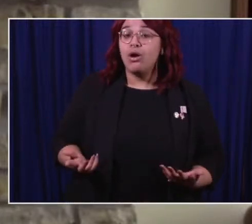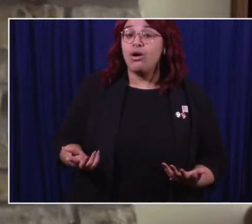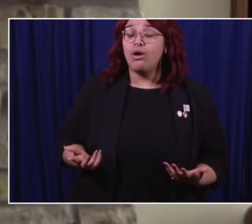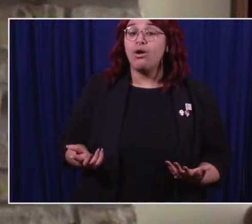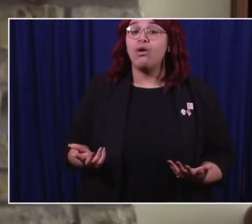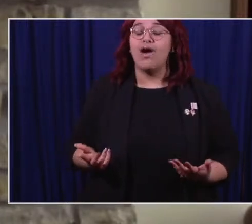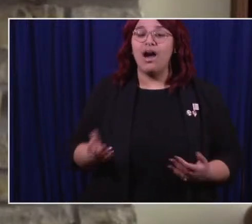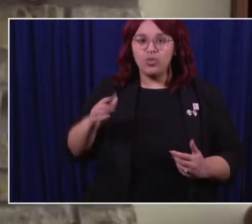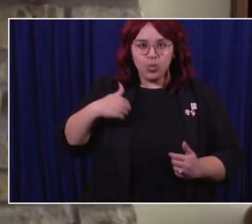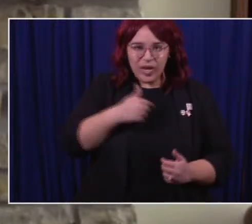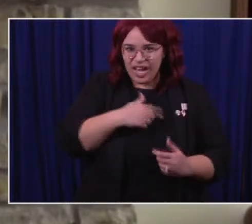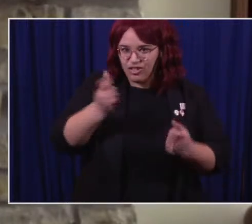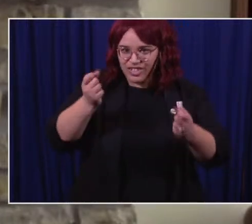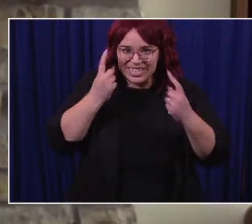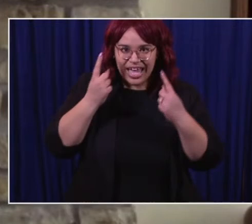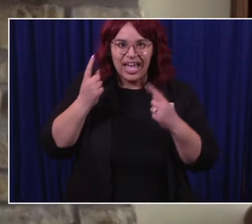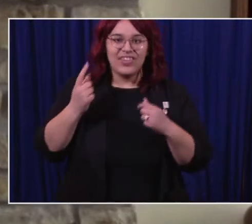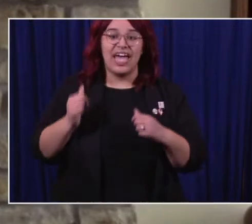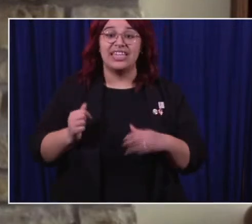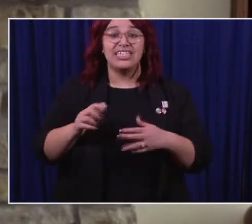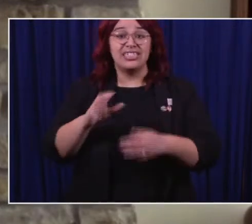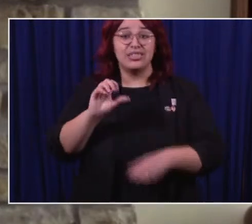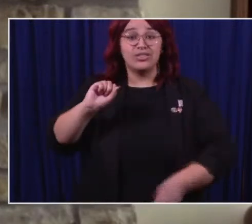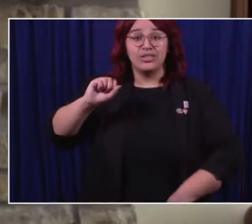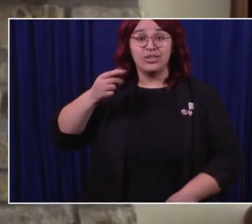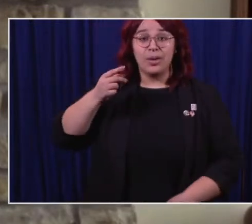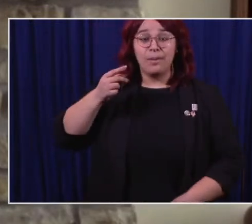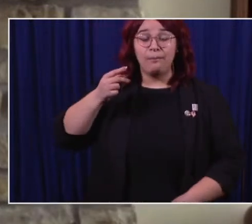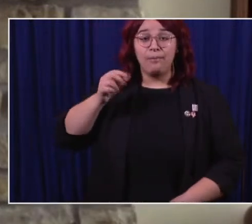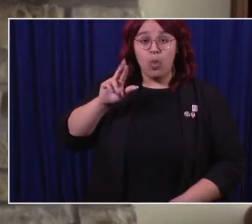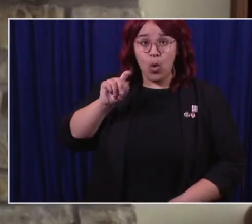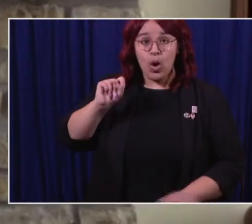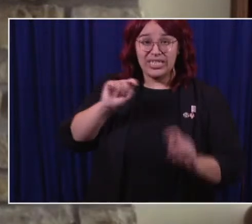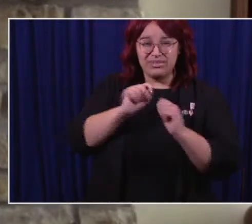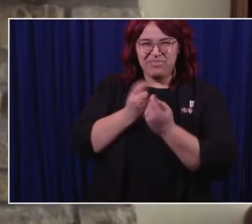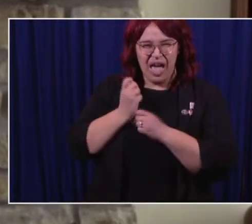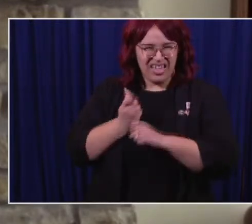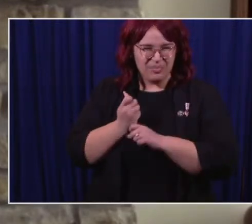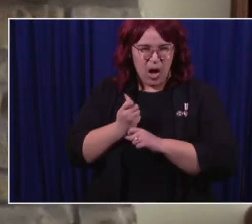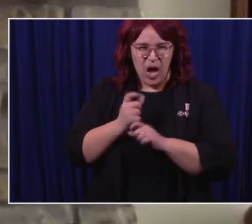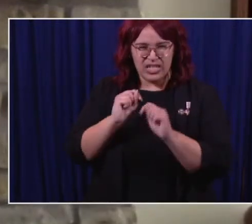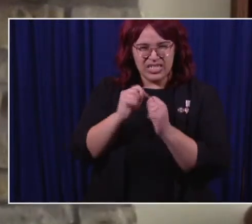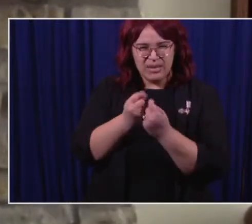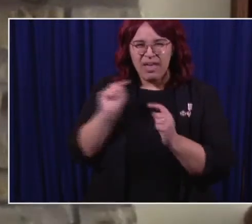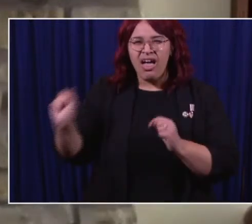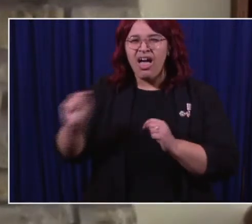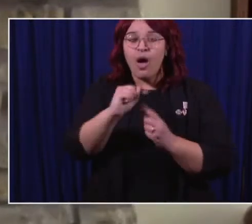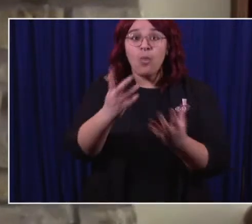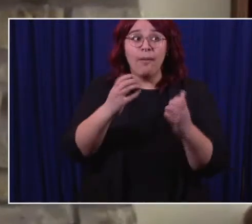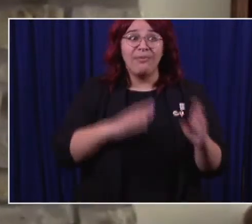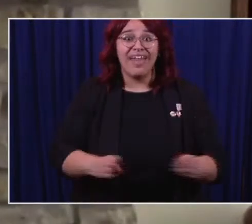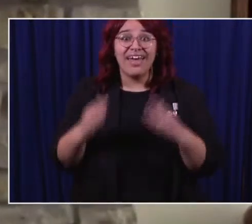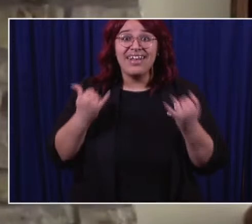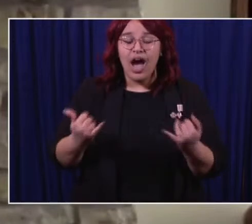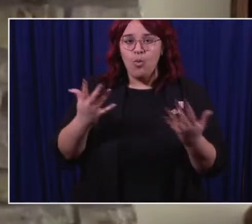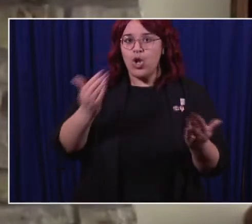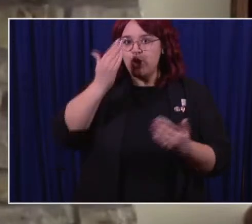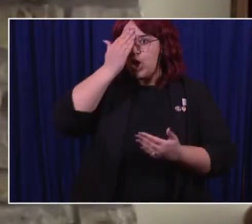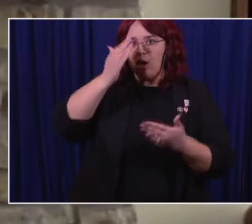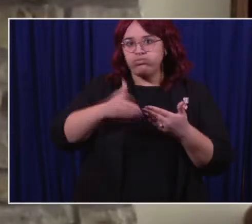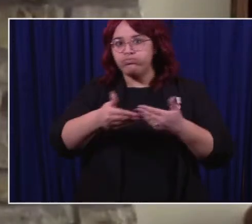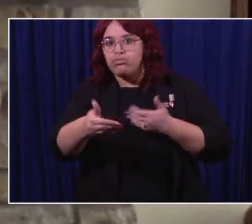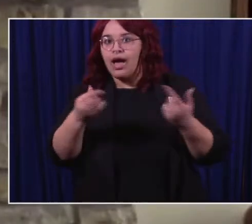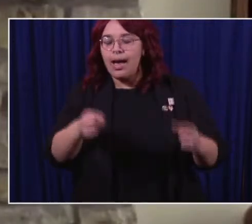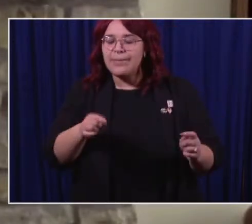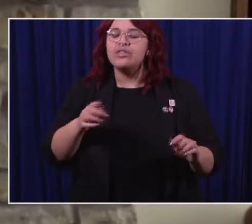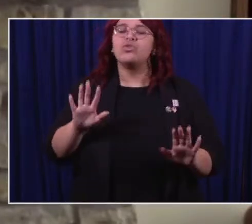their planning. So we reached out to them and said, we think we're going to be around